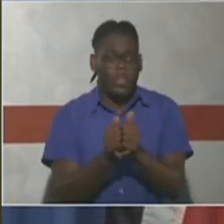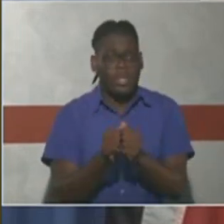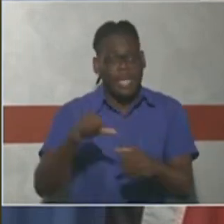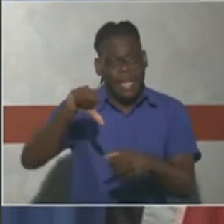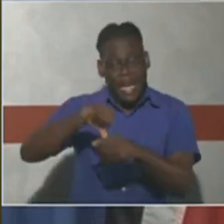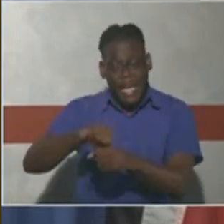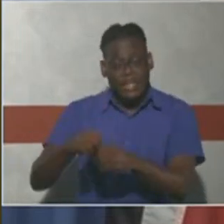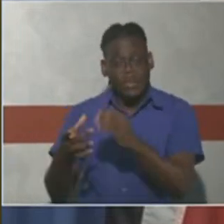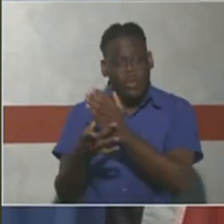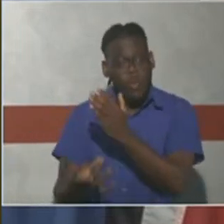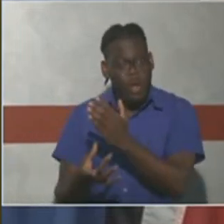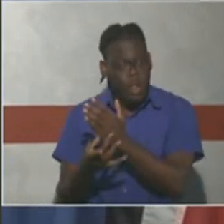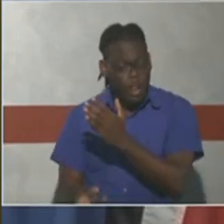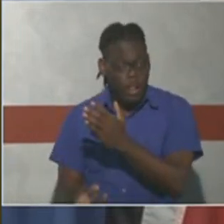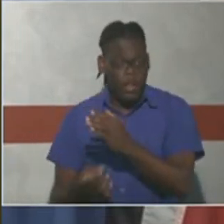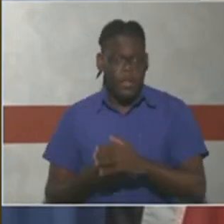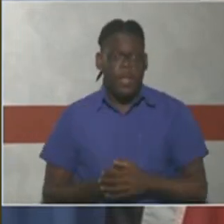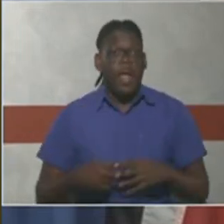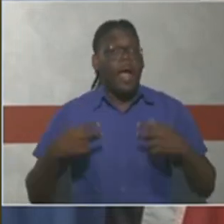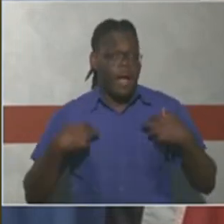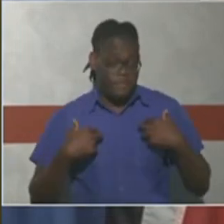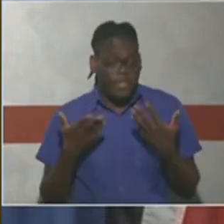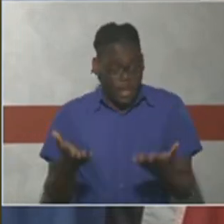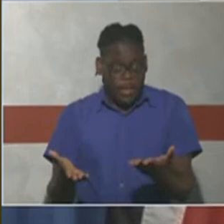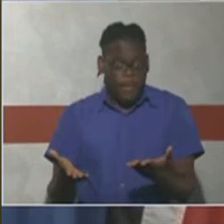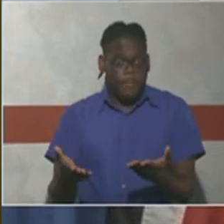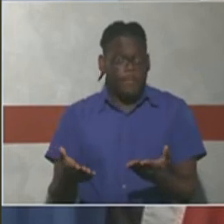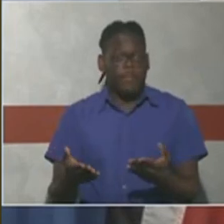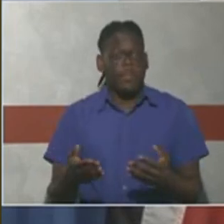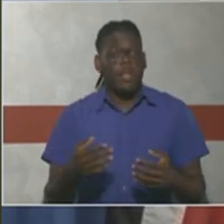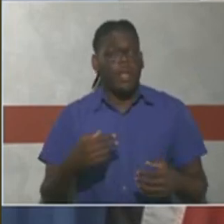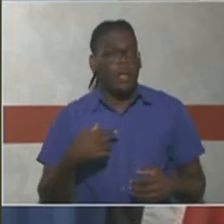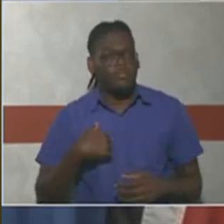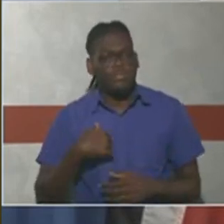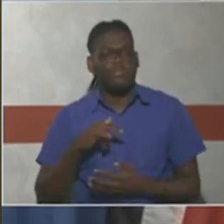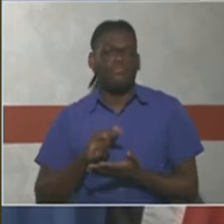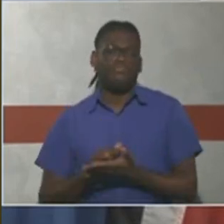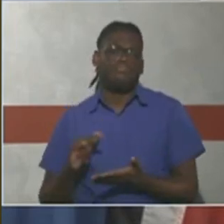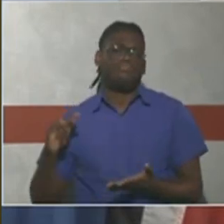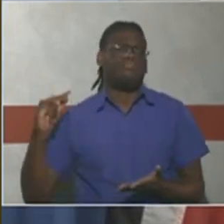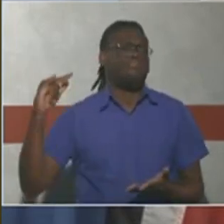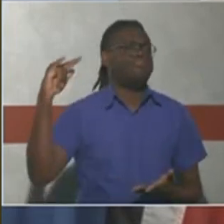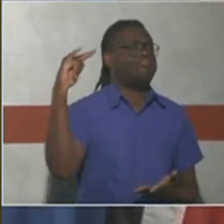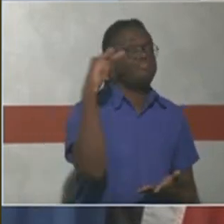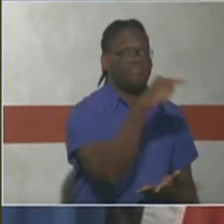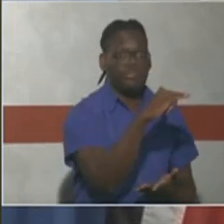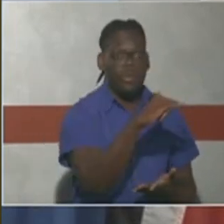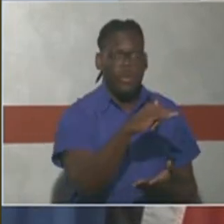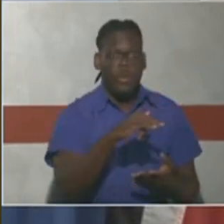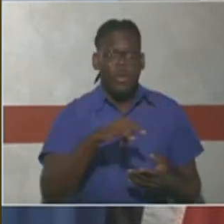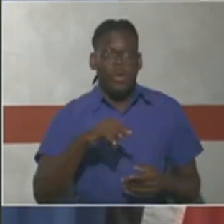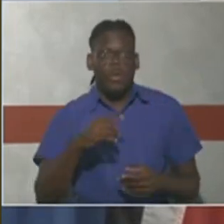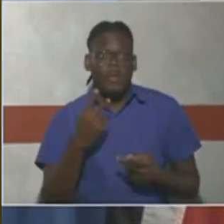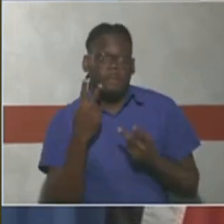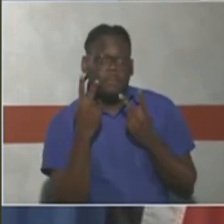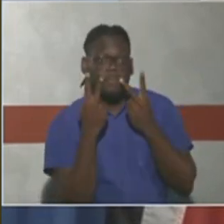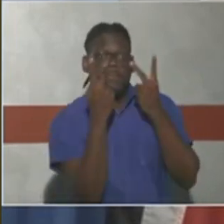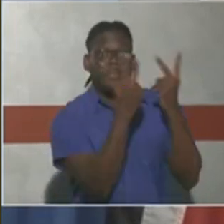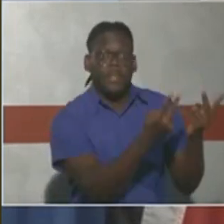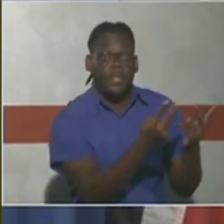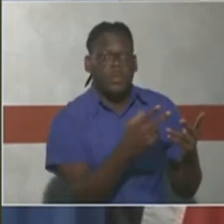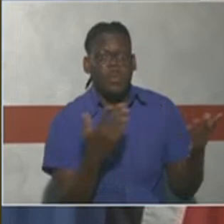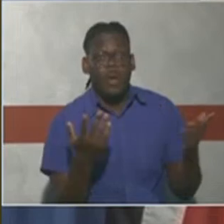the Americas in Los Angeles. One of these visits to Washington was to attend a United